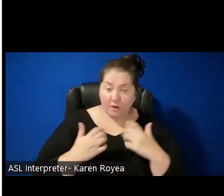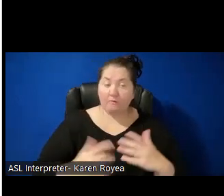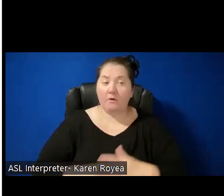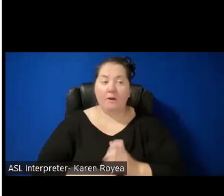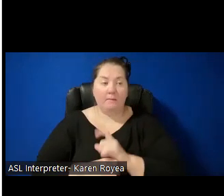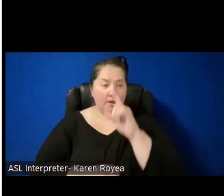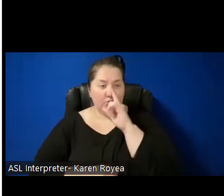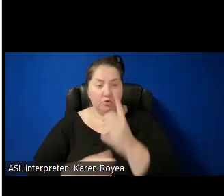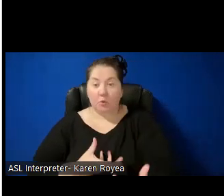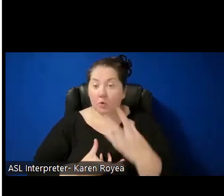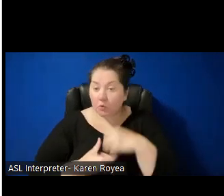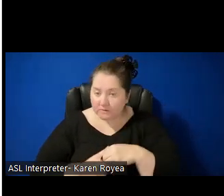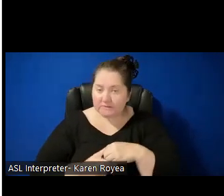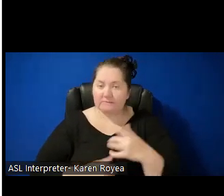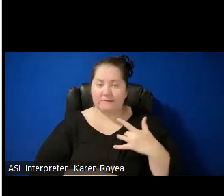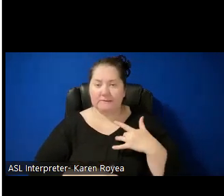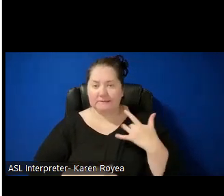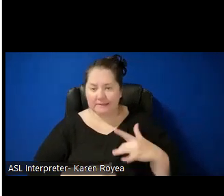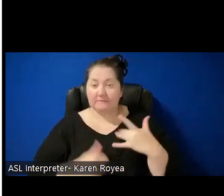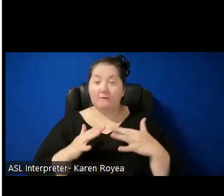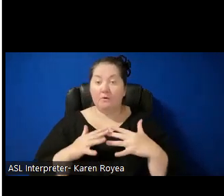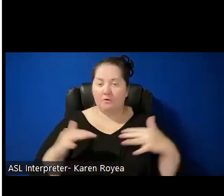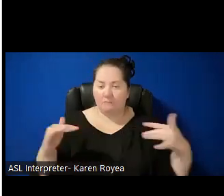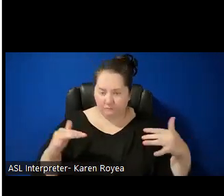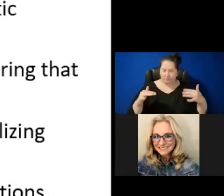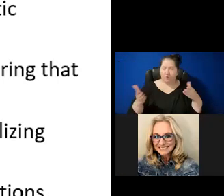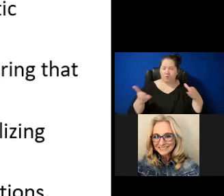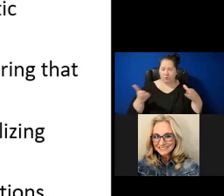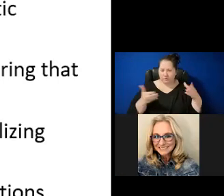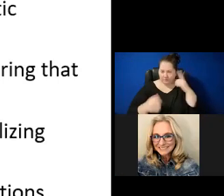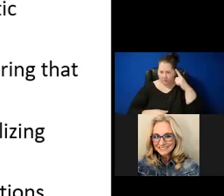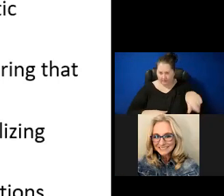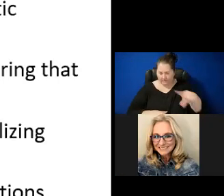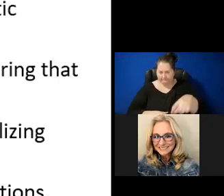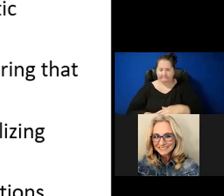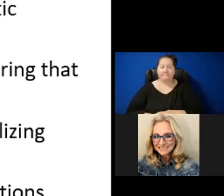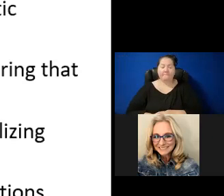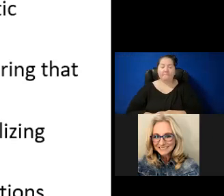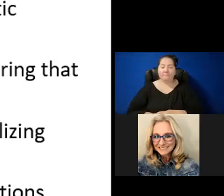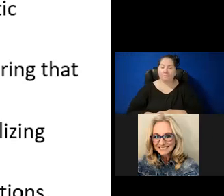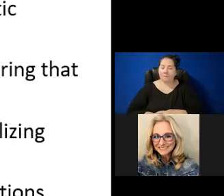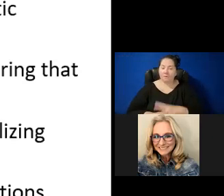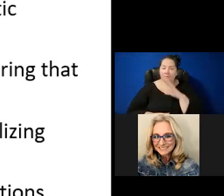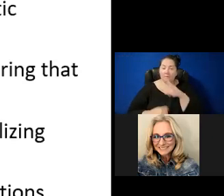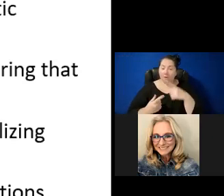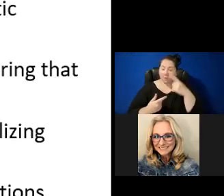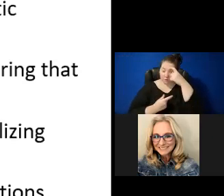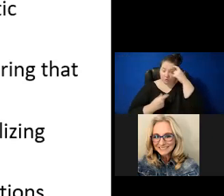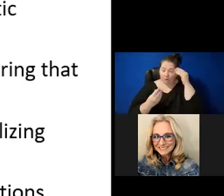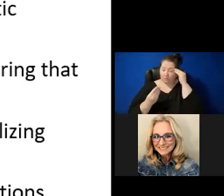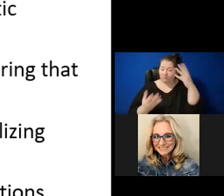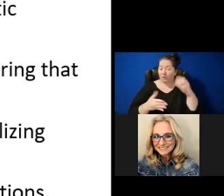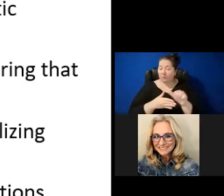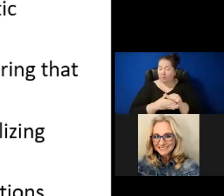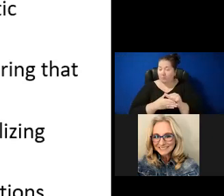fostering inclusive and sensitive and diverse services for them. We're going to talk a little bit about trauma-informed practices.